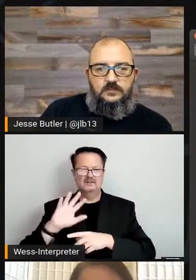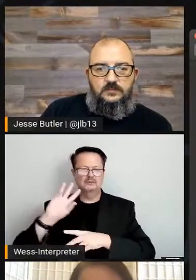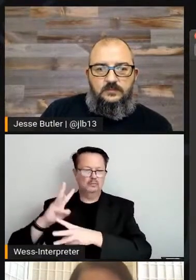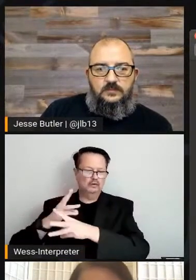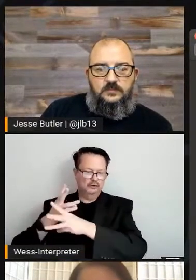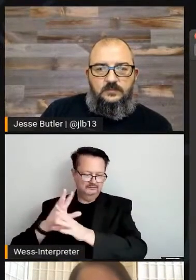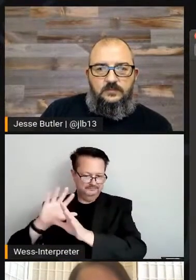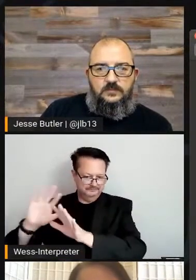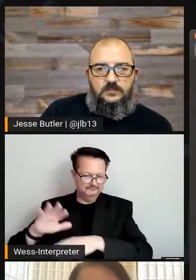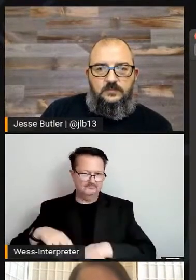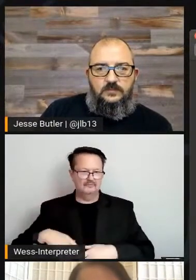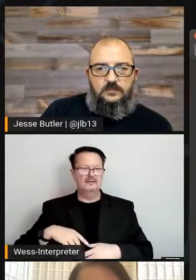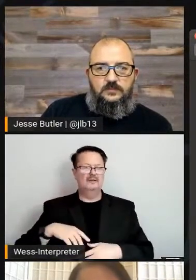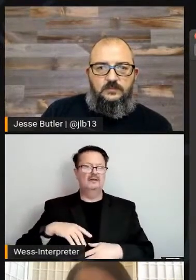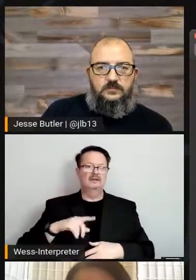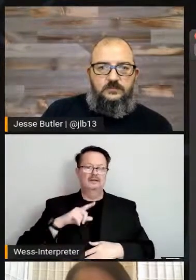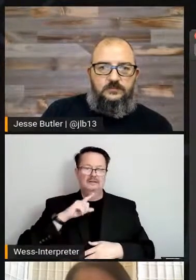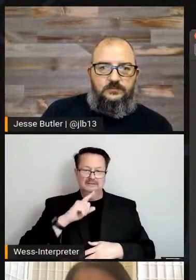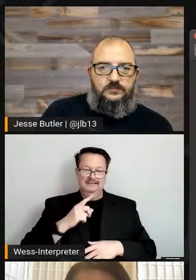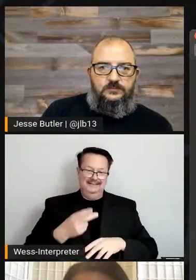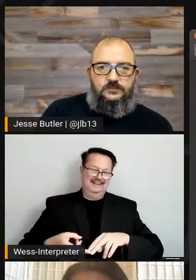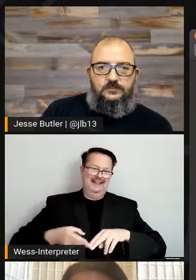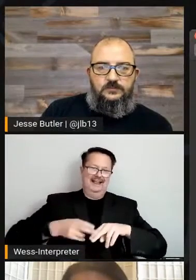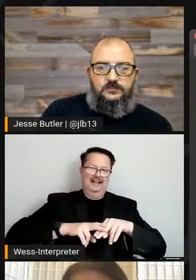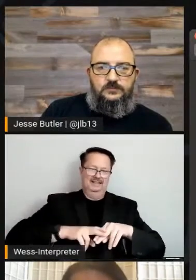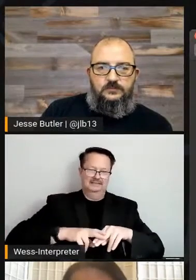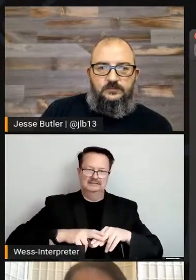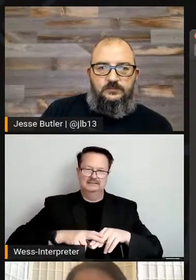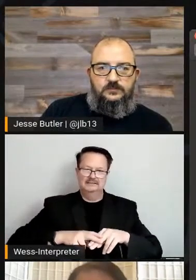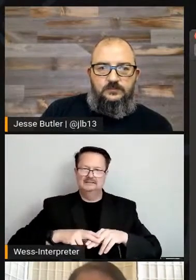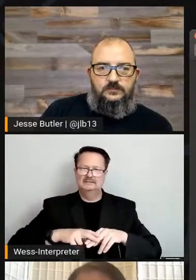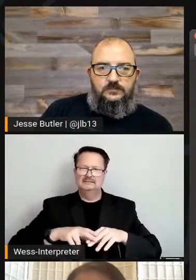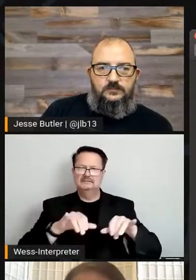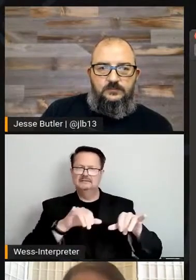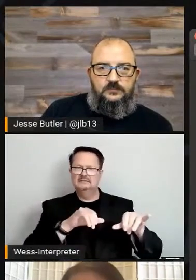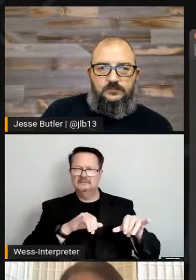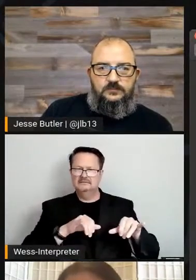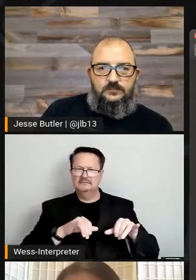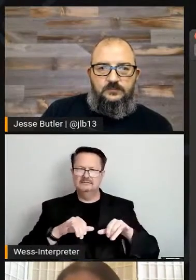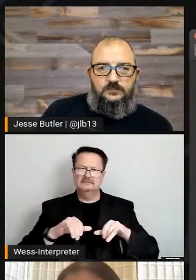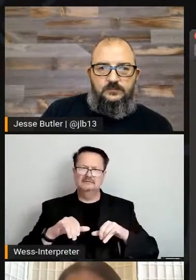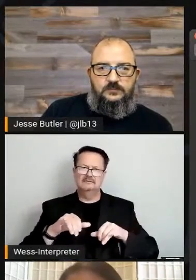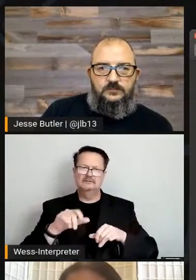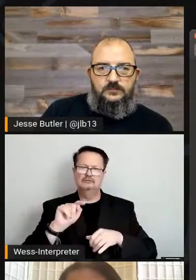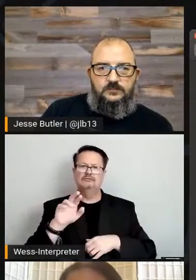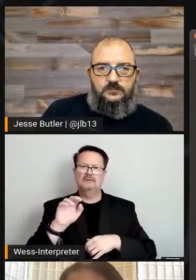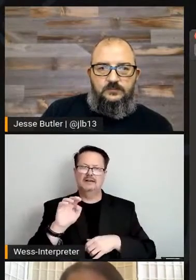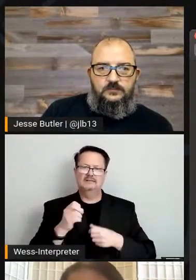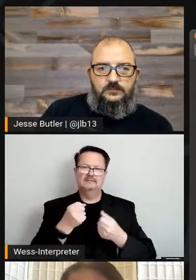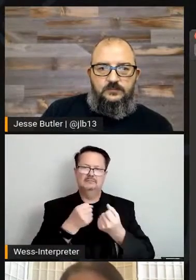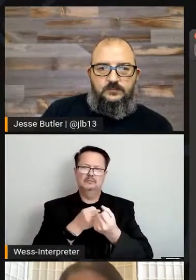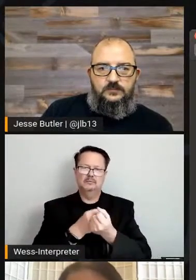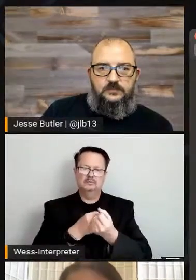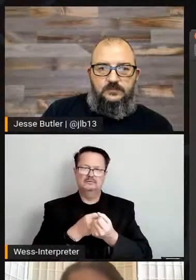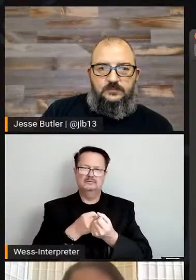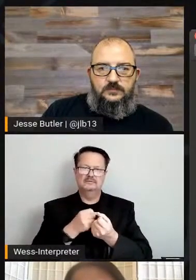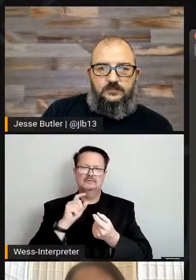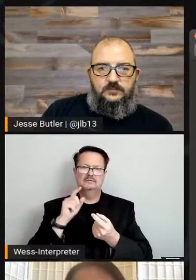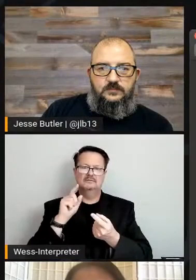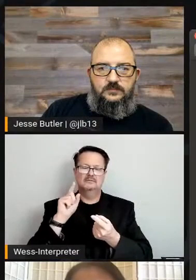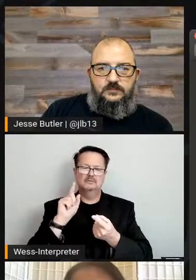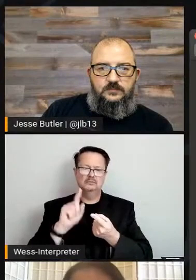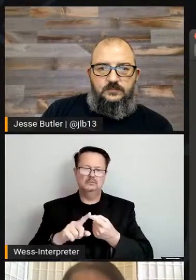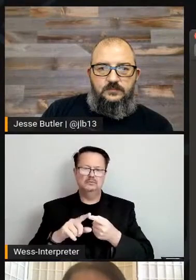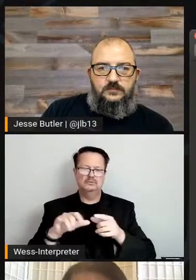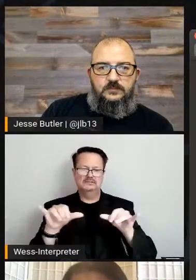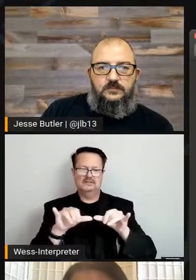Similarly, enhancing stateful set support for being able to actually scale the collector